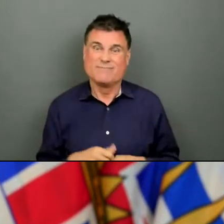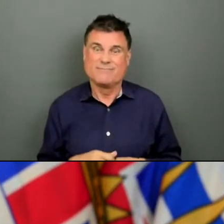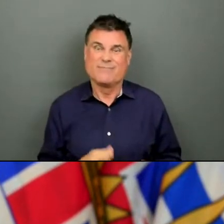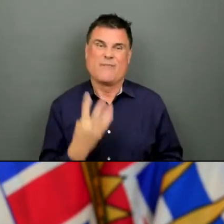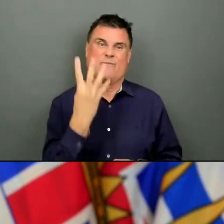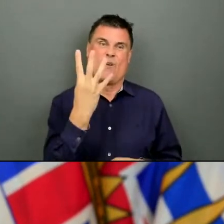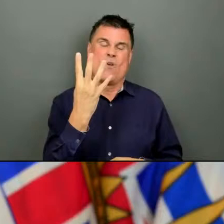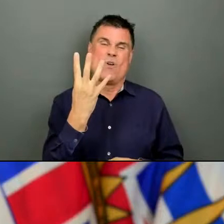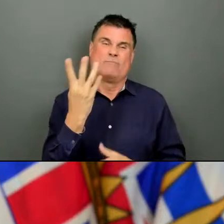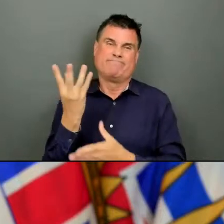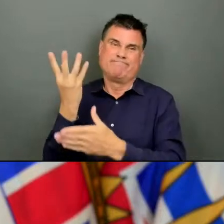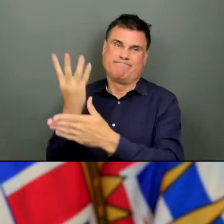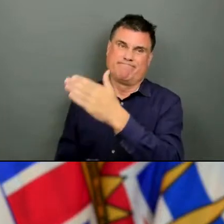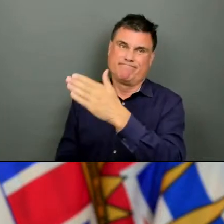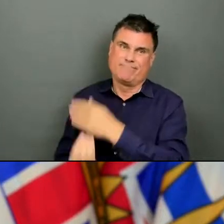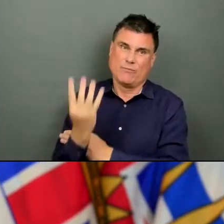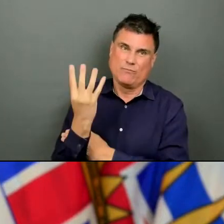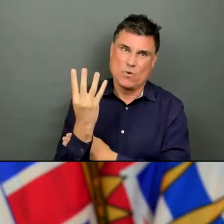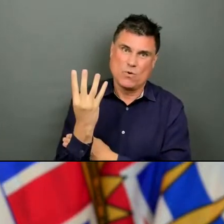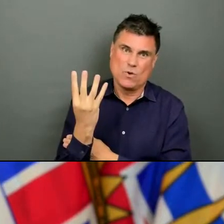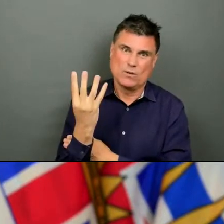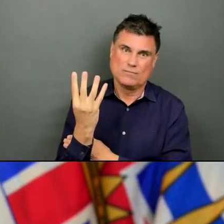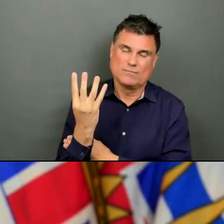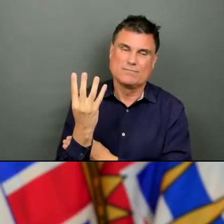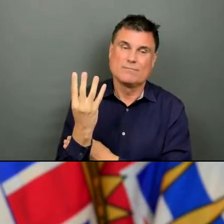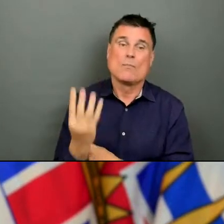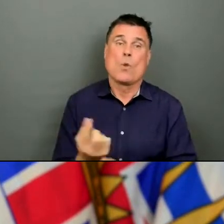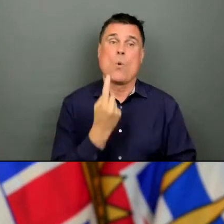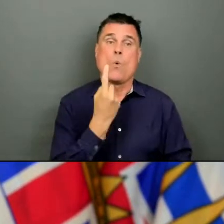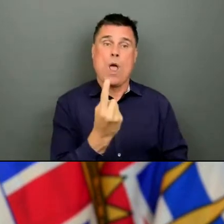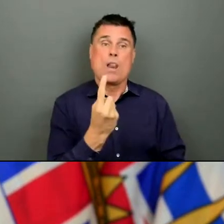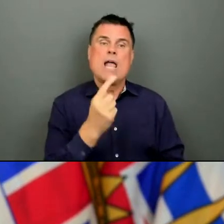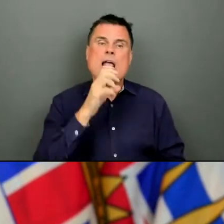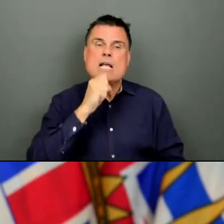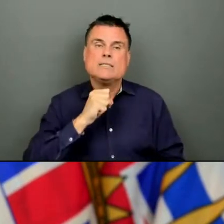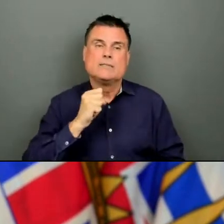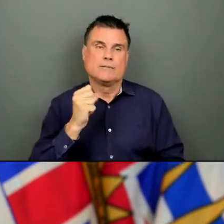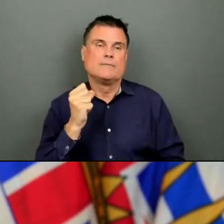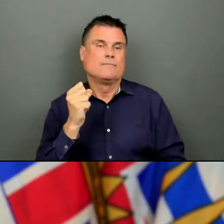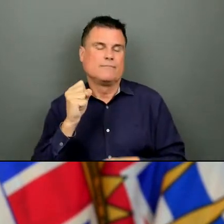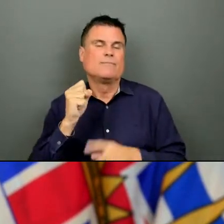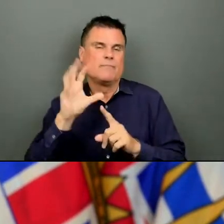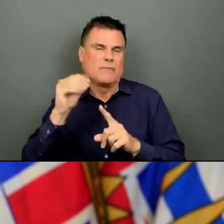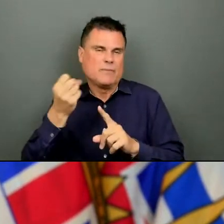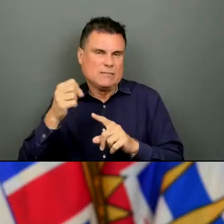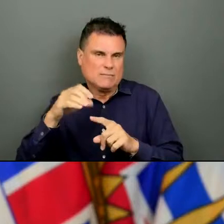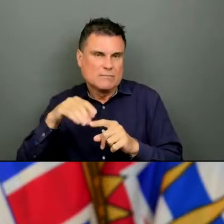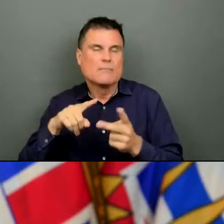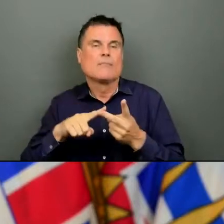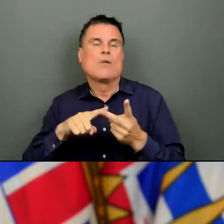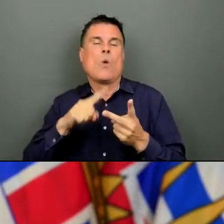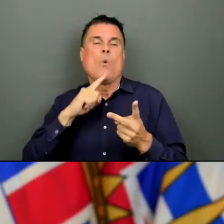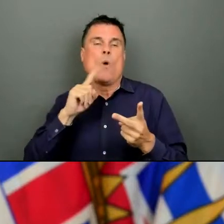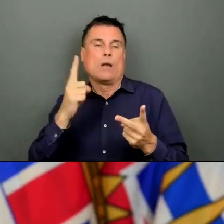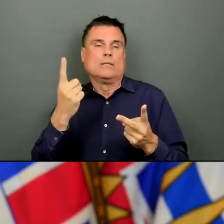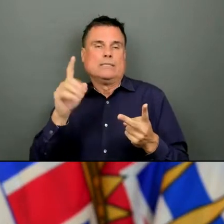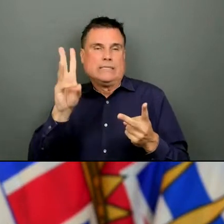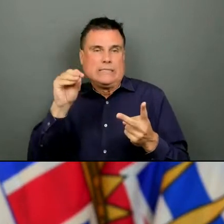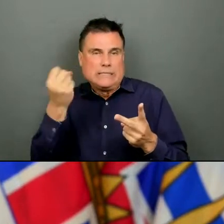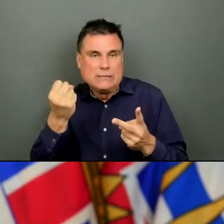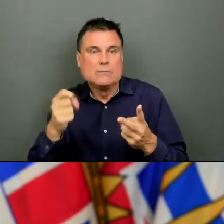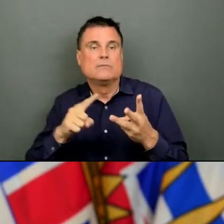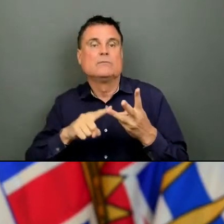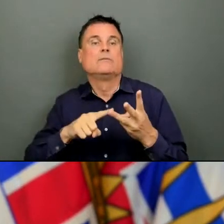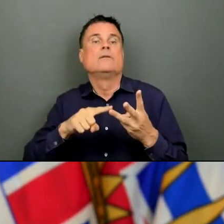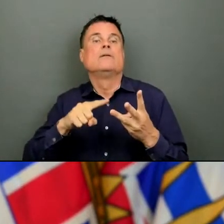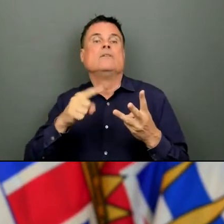died from COVID-19. One of those people were in their 50s, one in their 60s, and 2 were people who were over 80